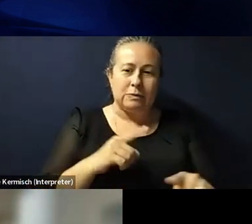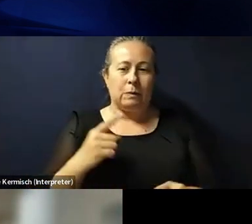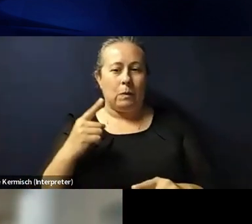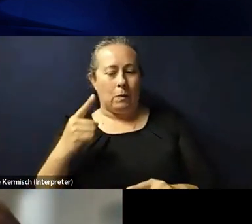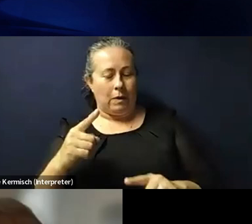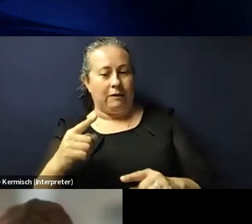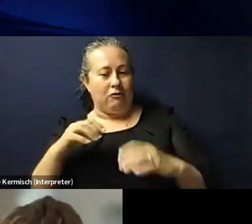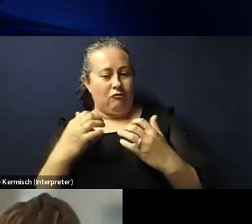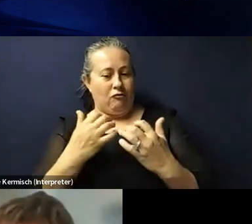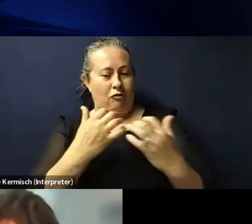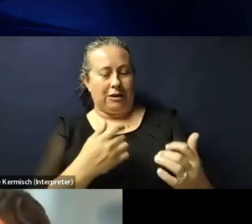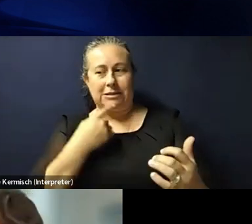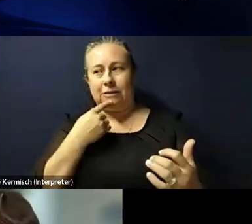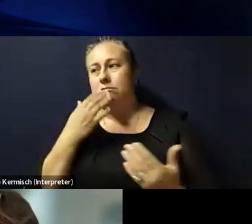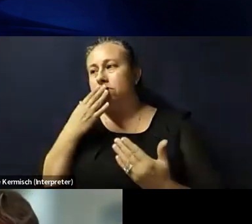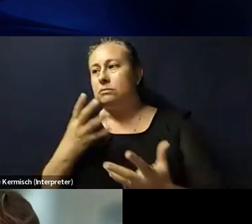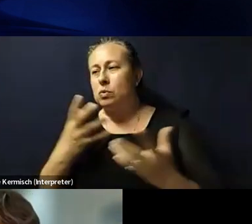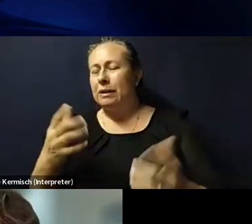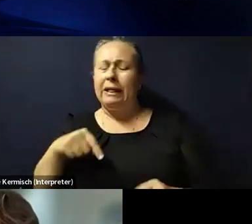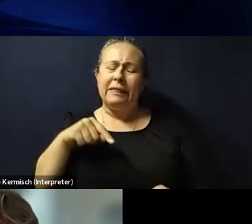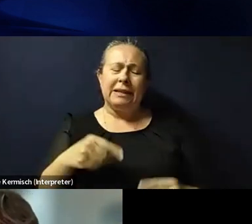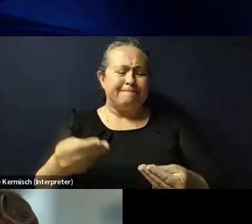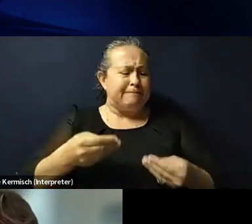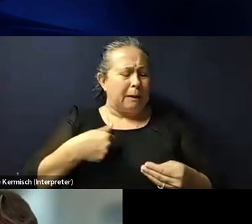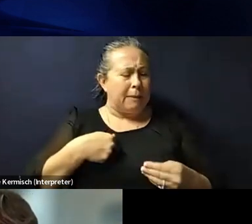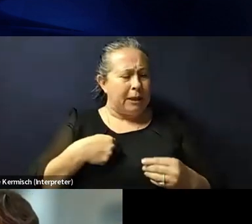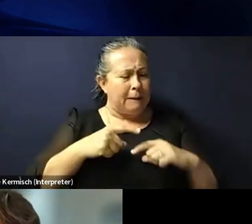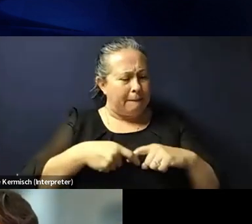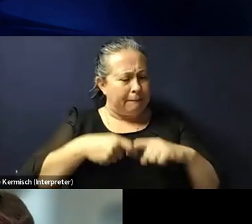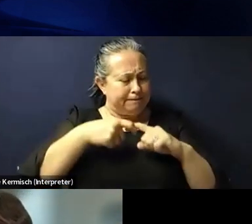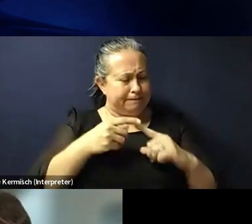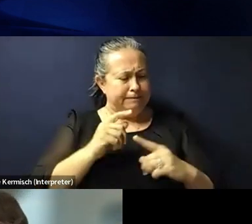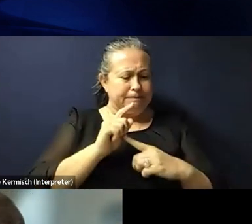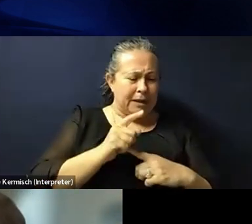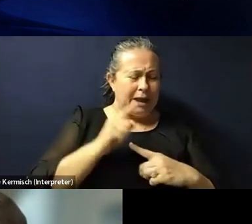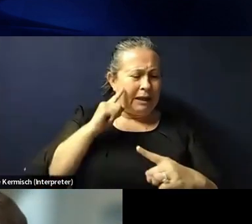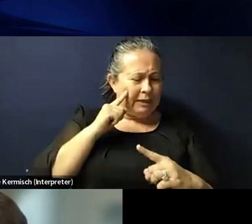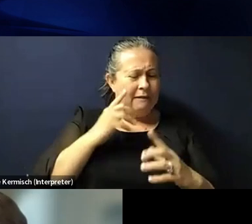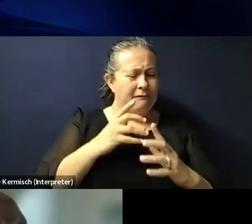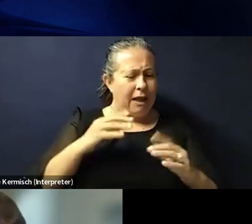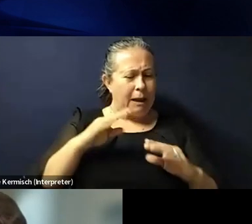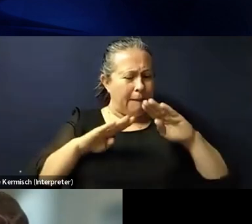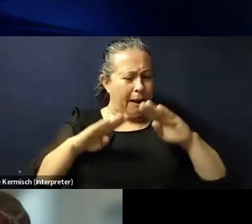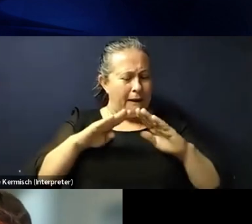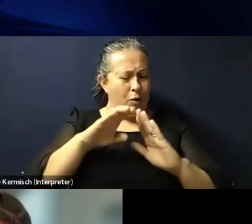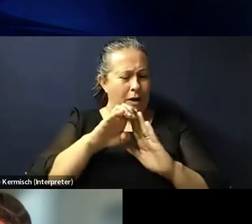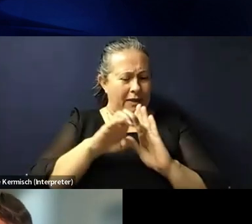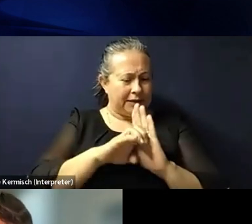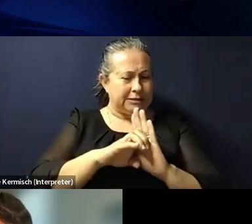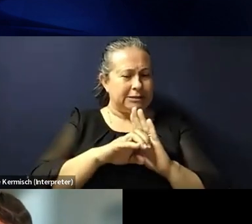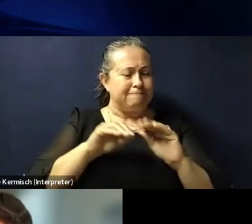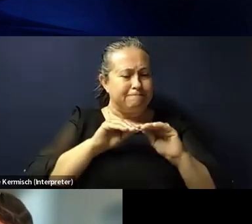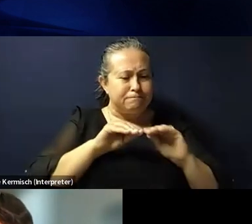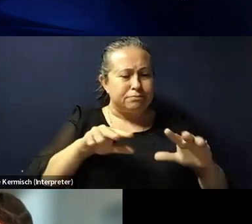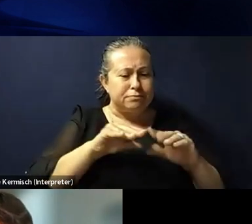much. This also gives me pause to say that I think there's a lot of ethics, bioethics coming out right